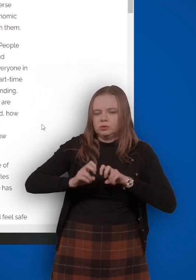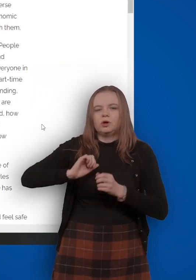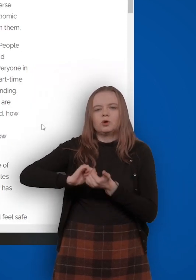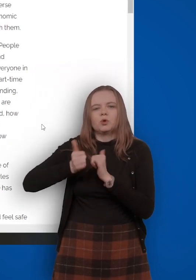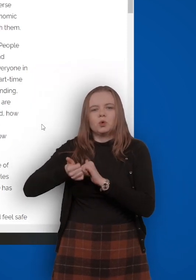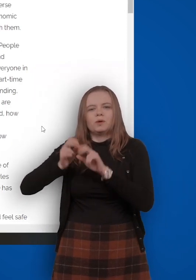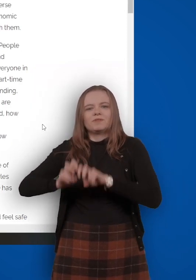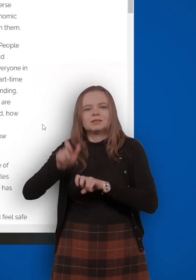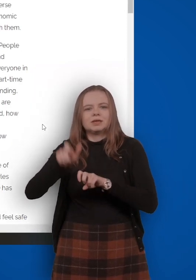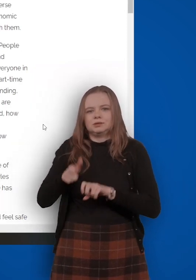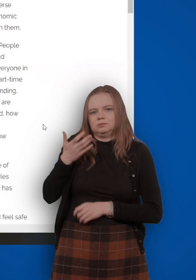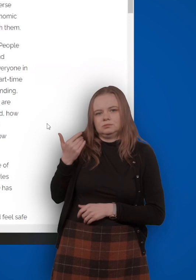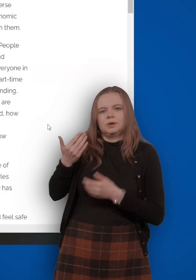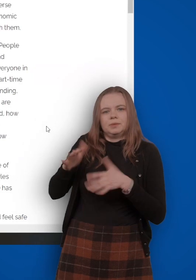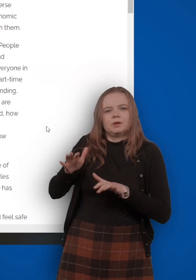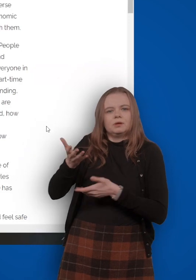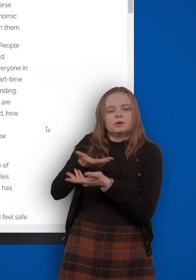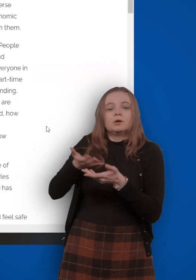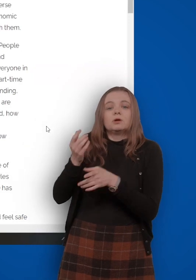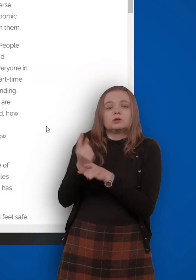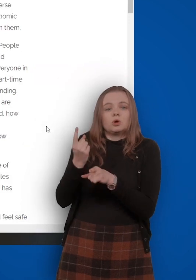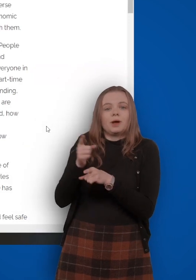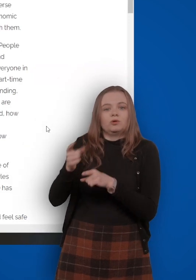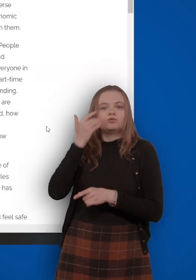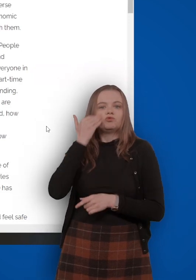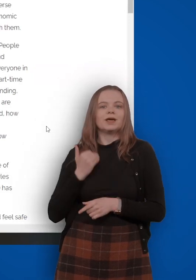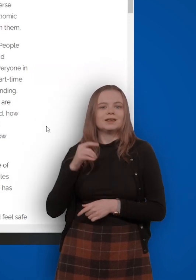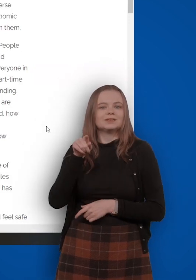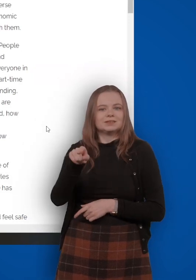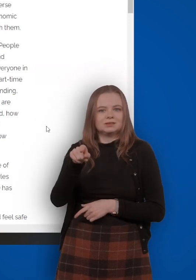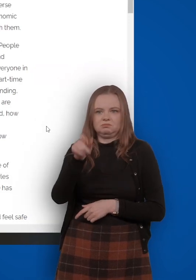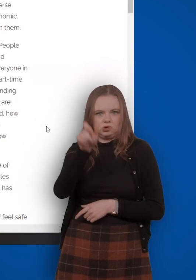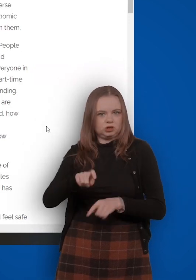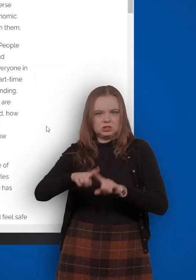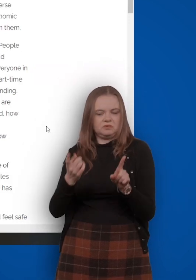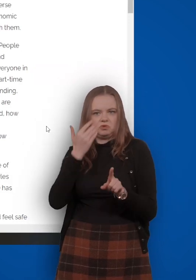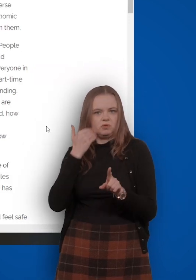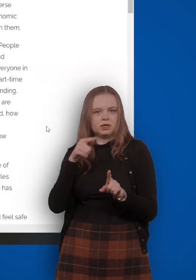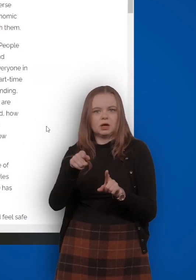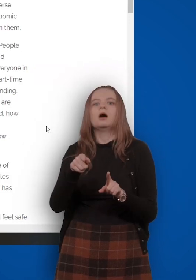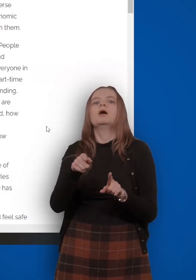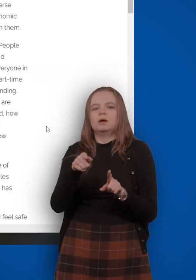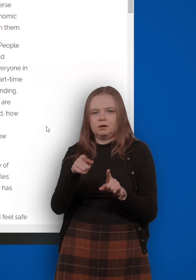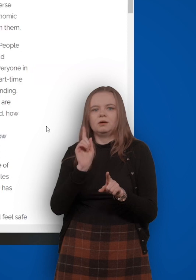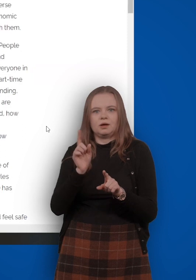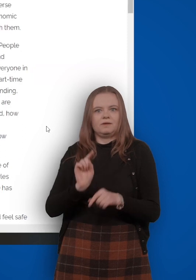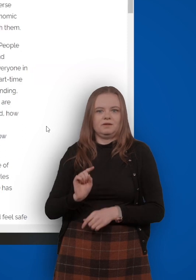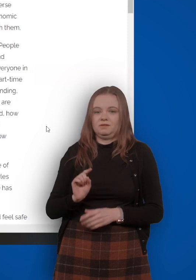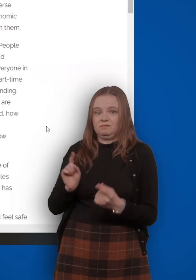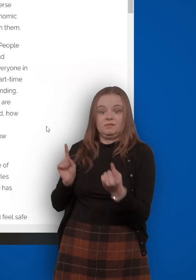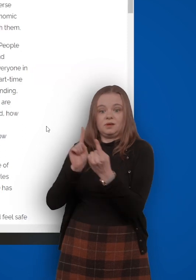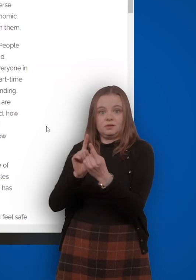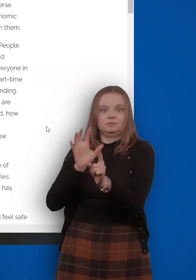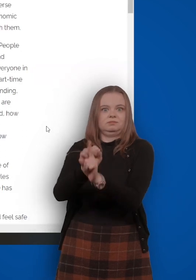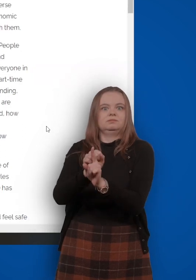a couple of weeks ago in a conversation was talking about how for race, for somebody of another race, that's sometimes the very first thing that somebody